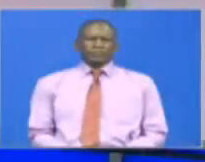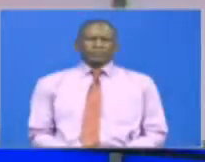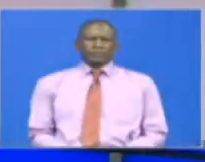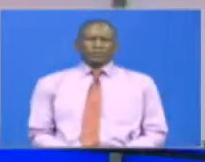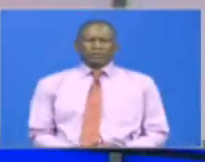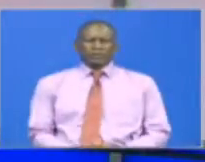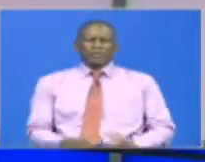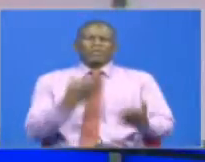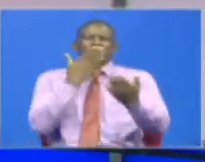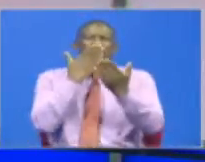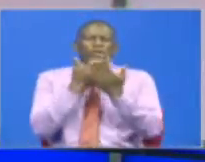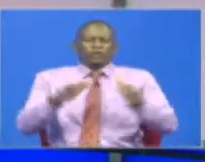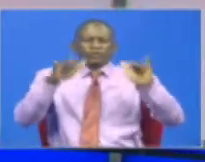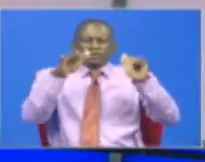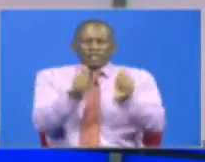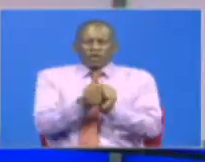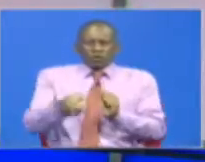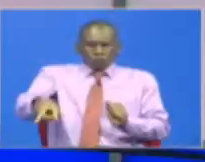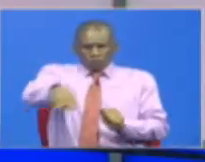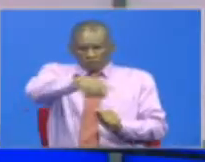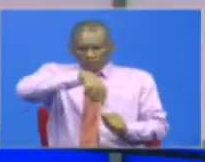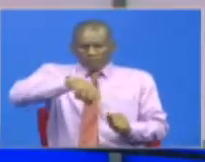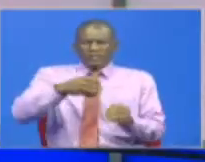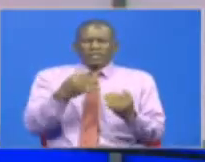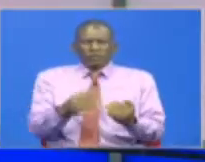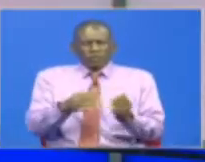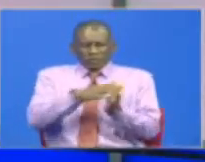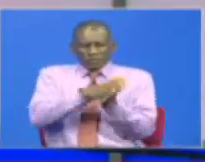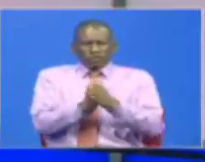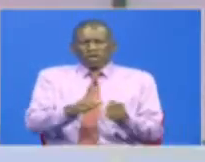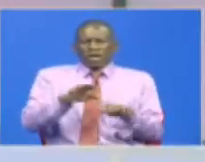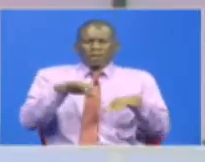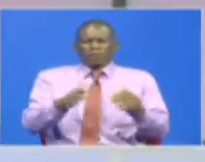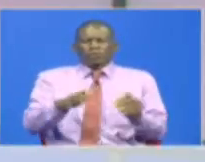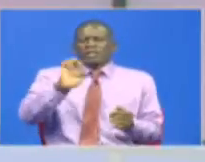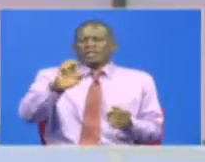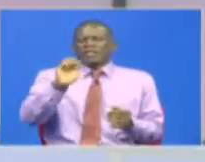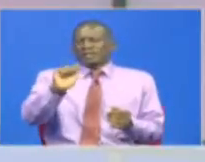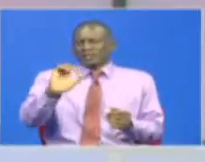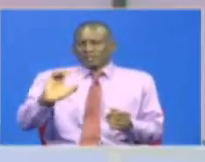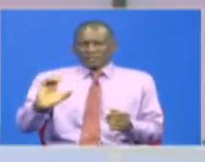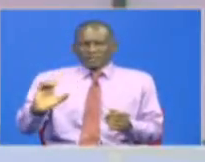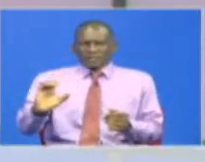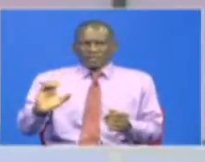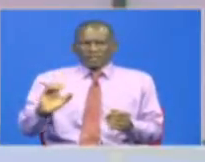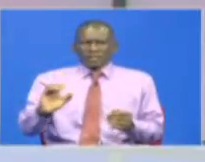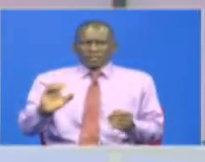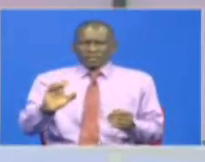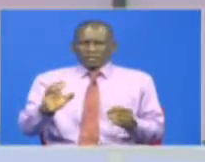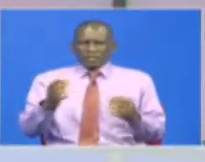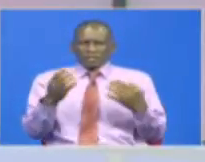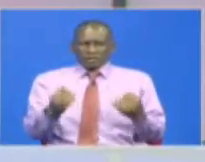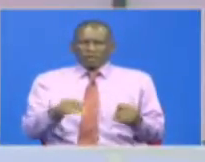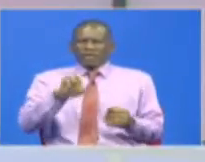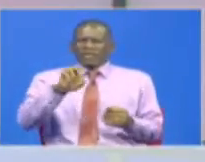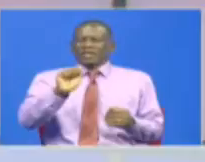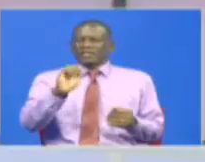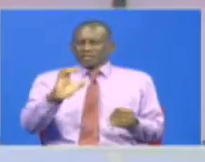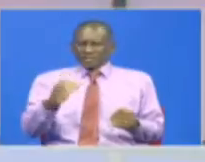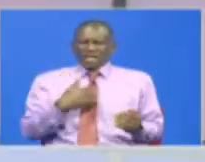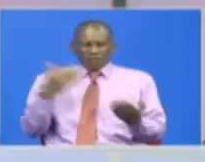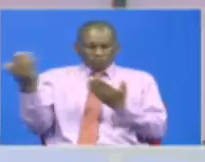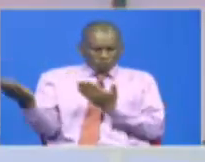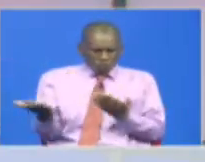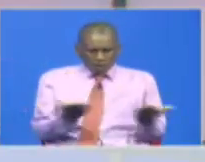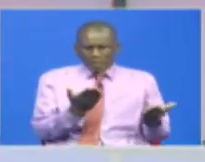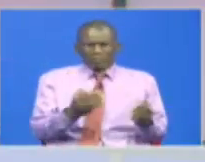Thanks for staying with us. Let's bring you that story about the Ethics and Anti-Corruption Commission now. And the EACC has welcomed the